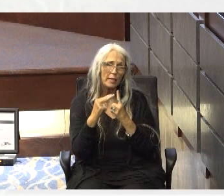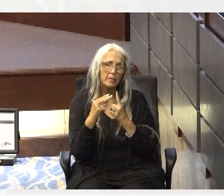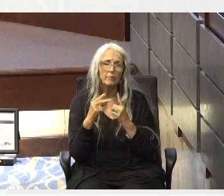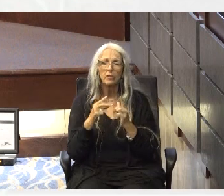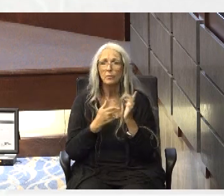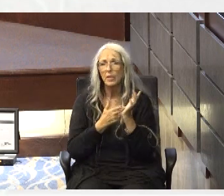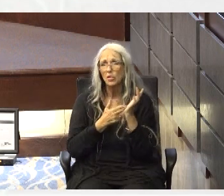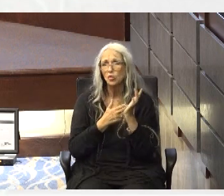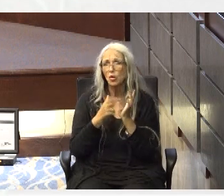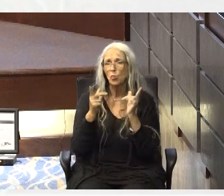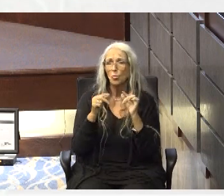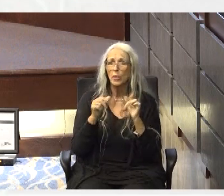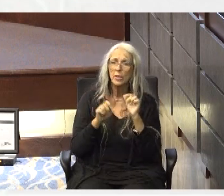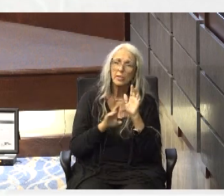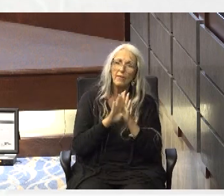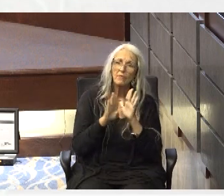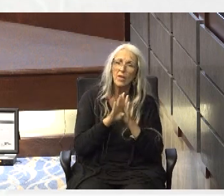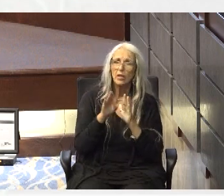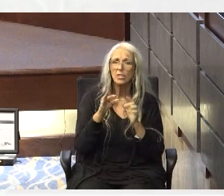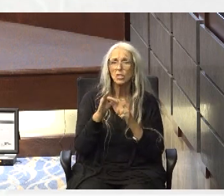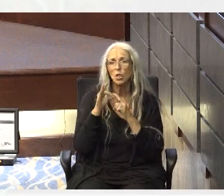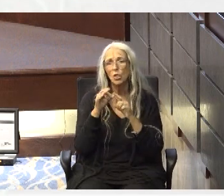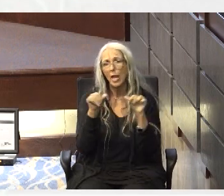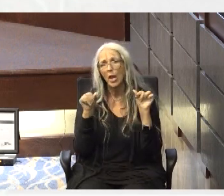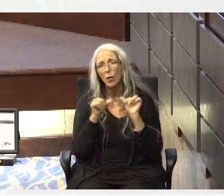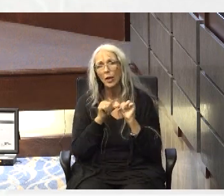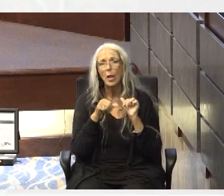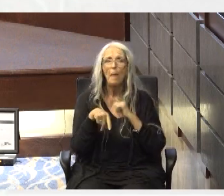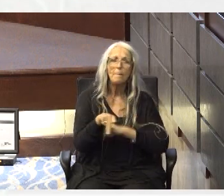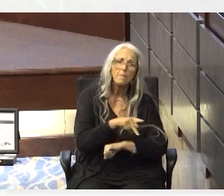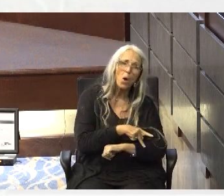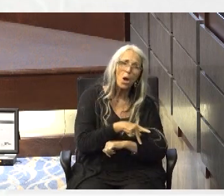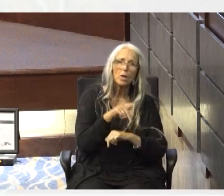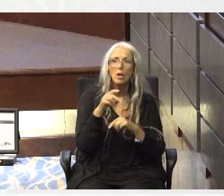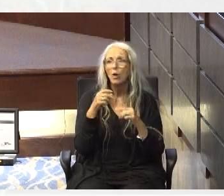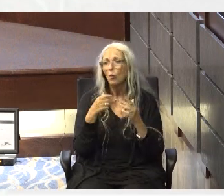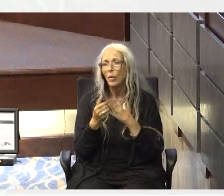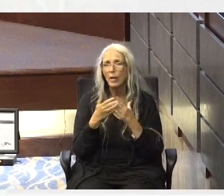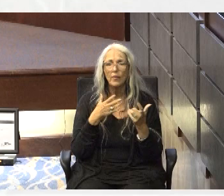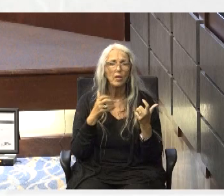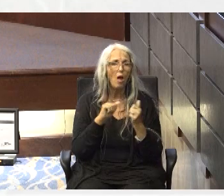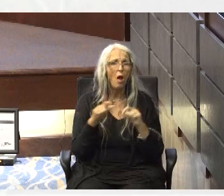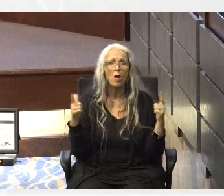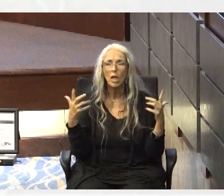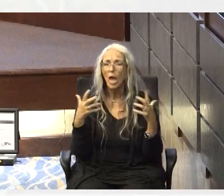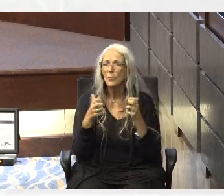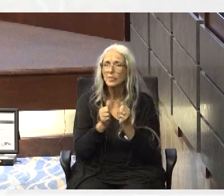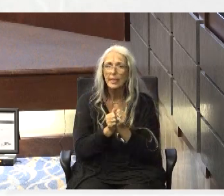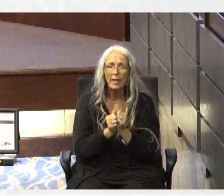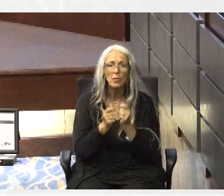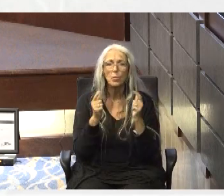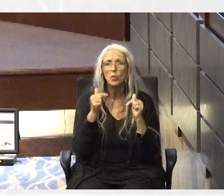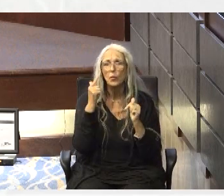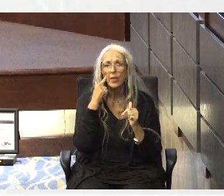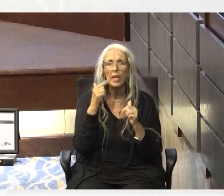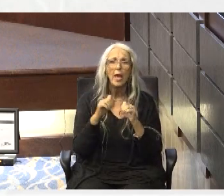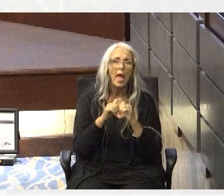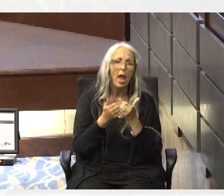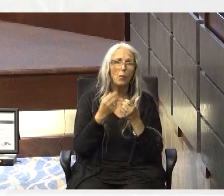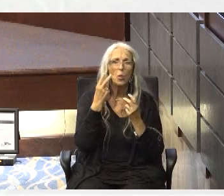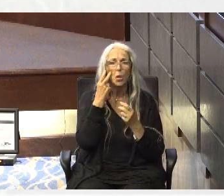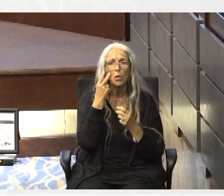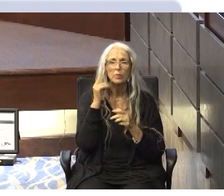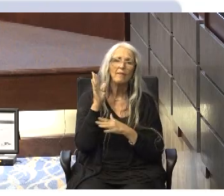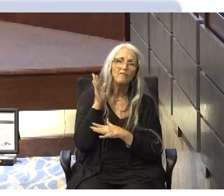it comes to development, certain neighborhoods, and whether that be parkland, it all meshes together. We're really thinking about how this is going to look in the